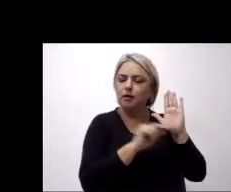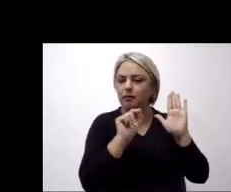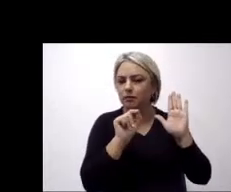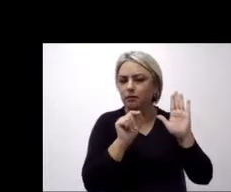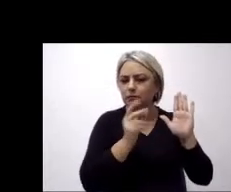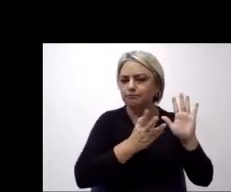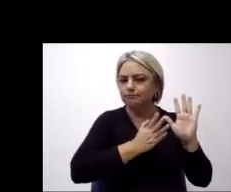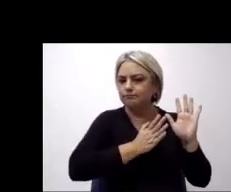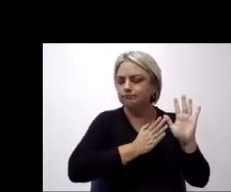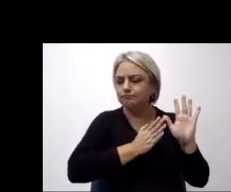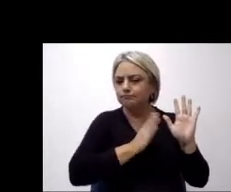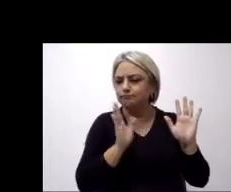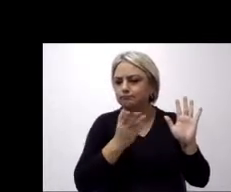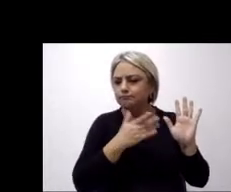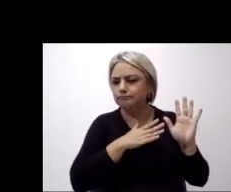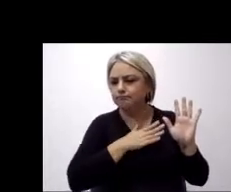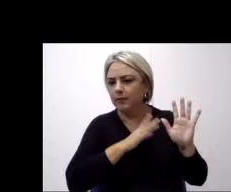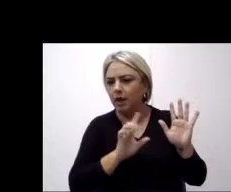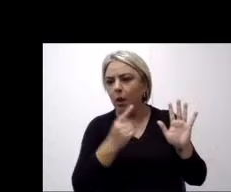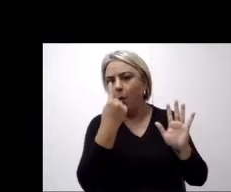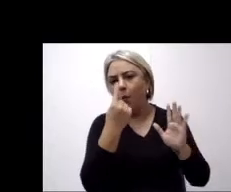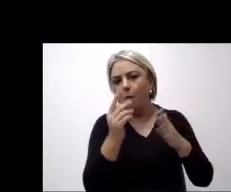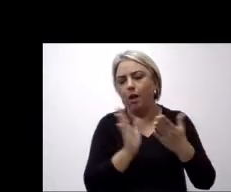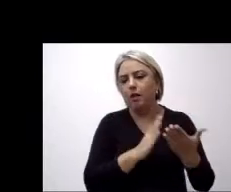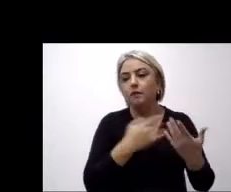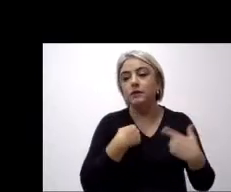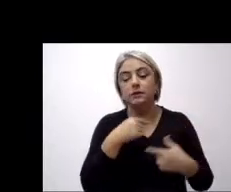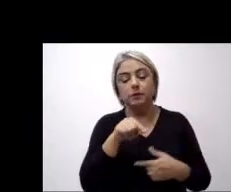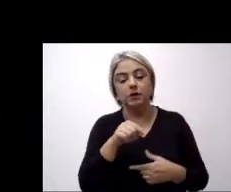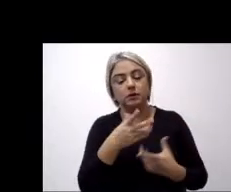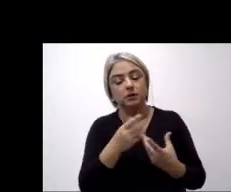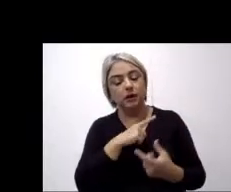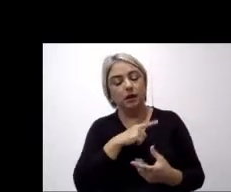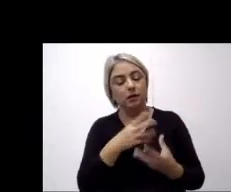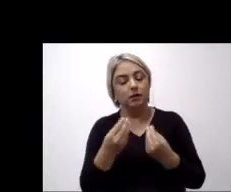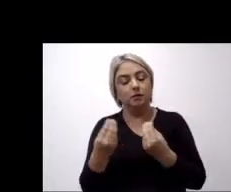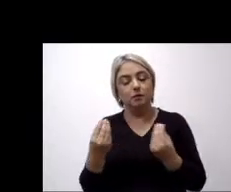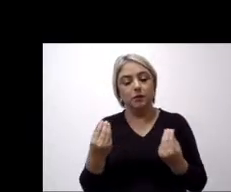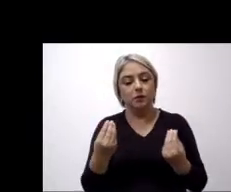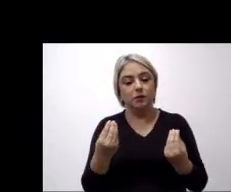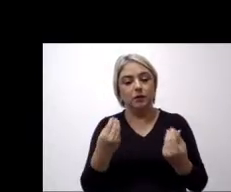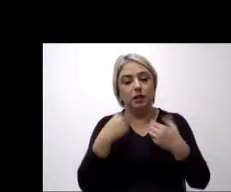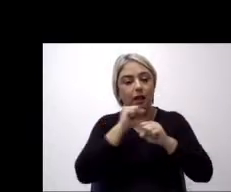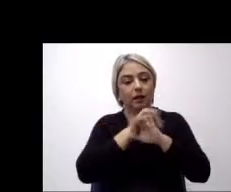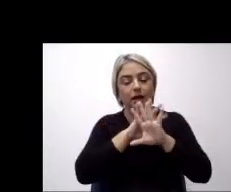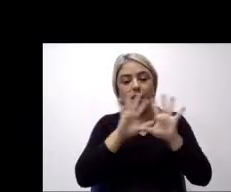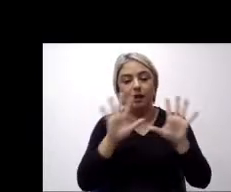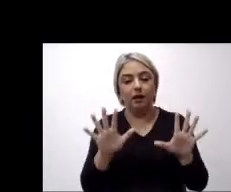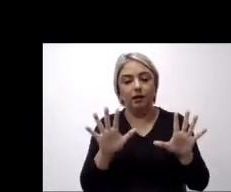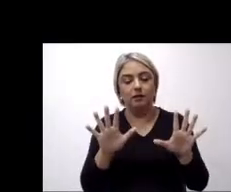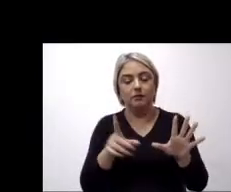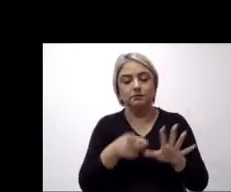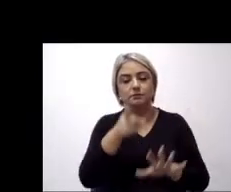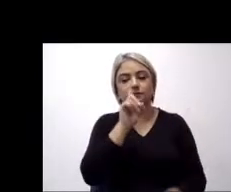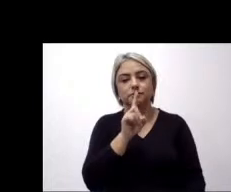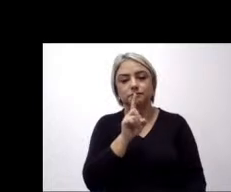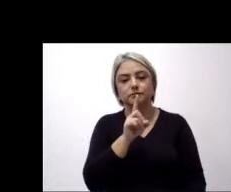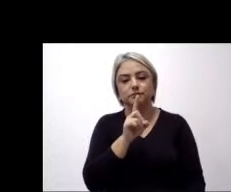see there is a lot. In this case, it's clear that there is a first heritage from the pragmatist